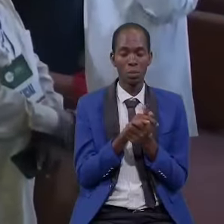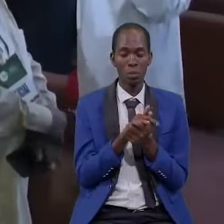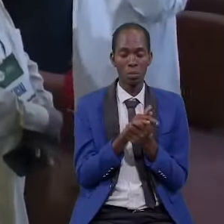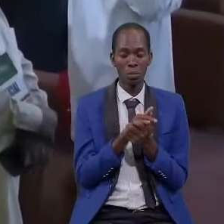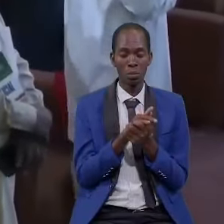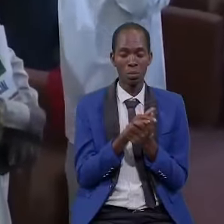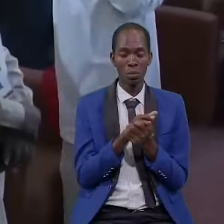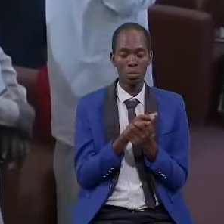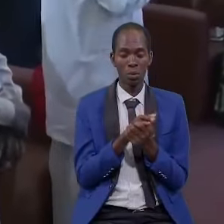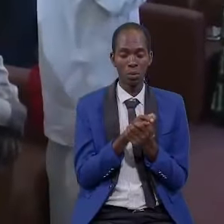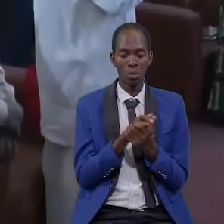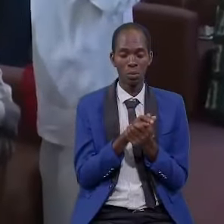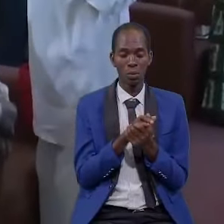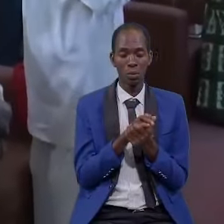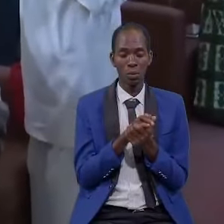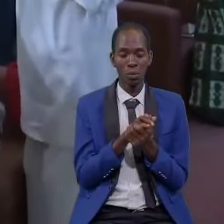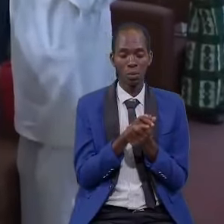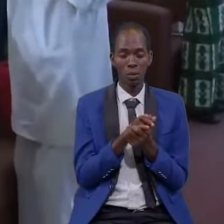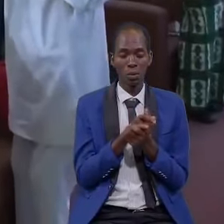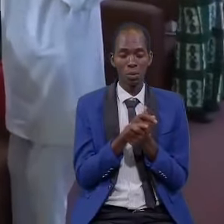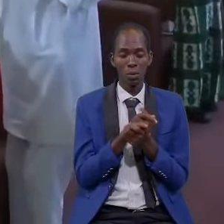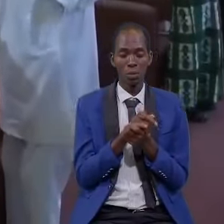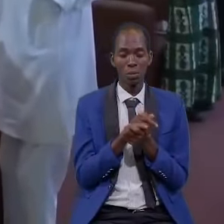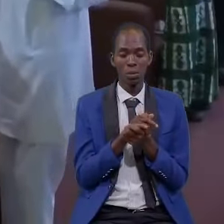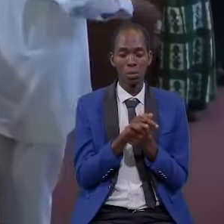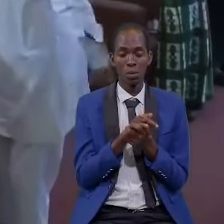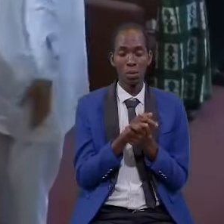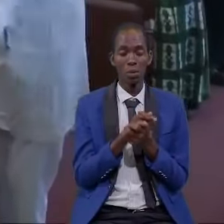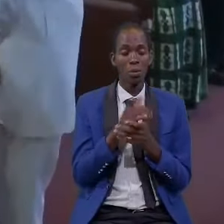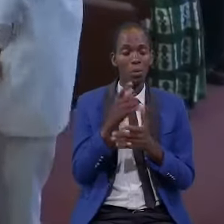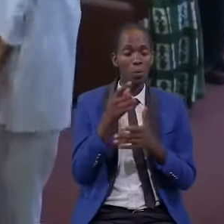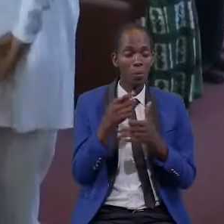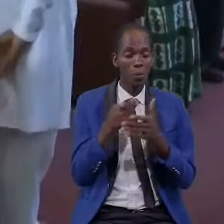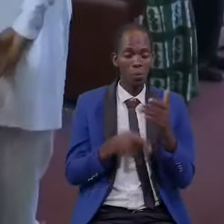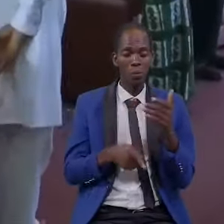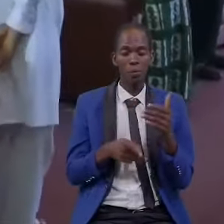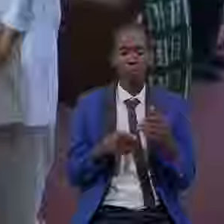Want His Excellency to round up this prayer.